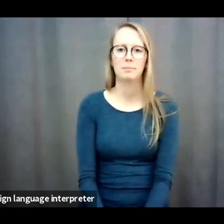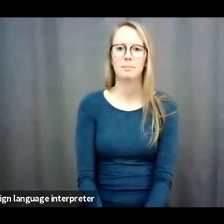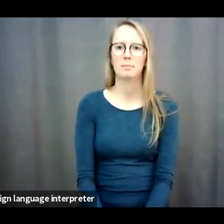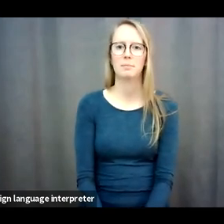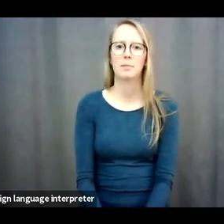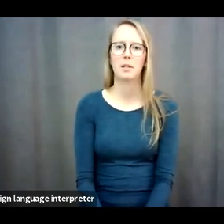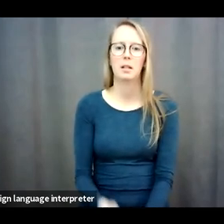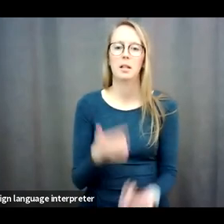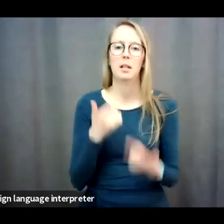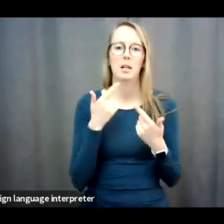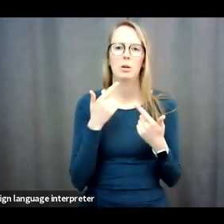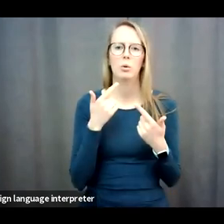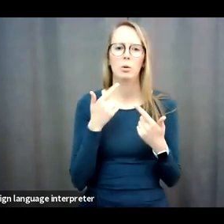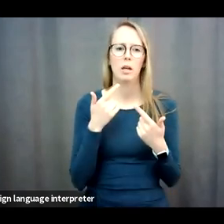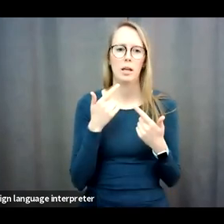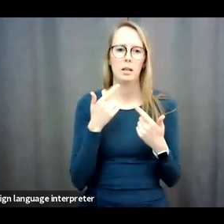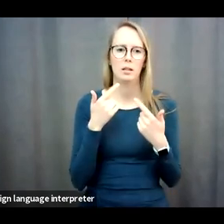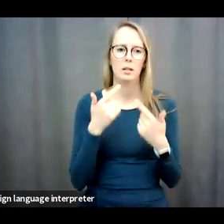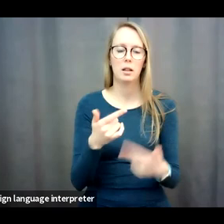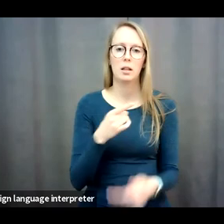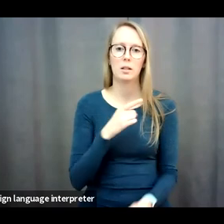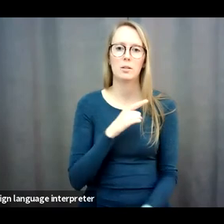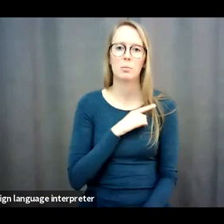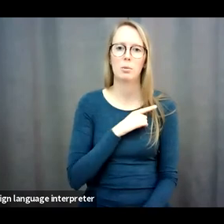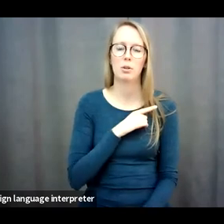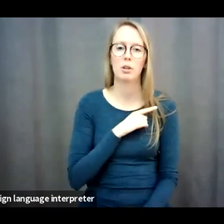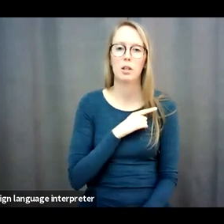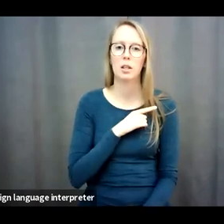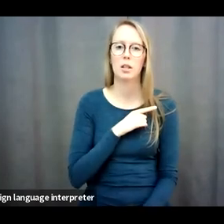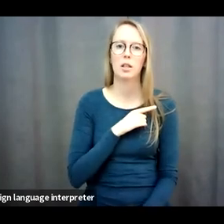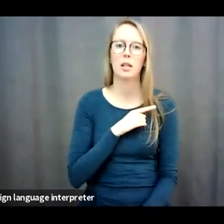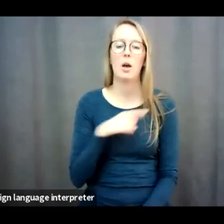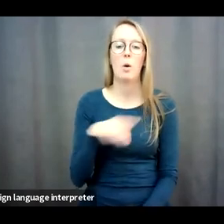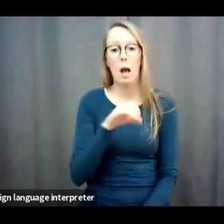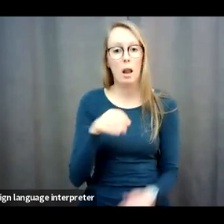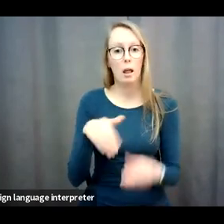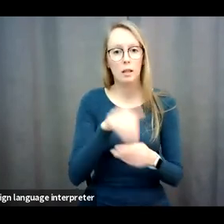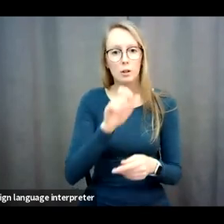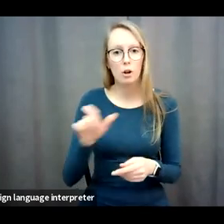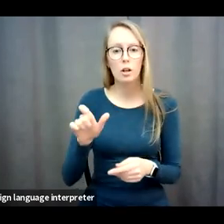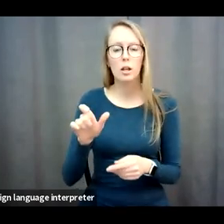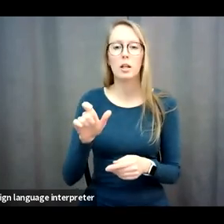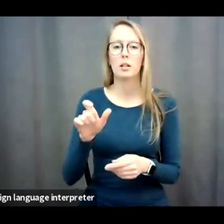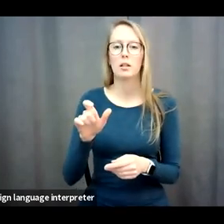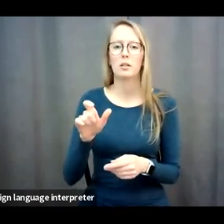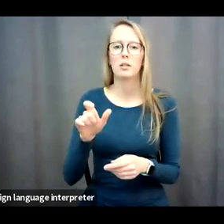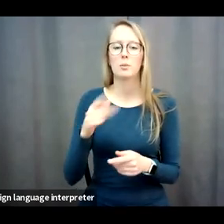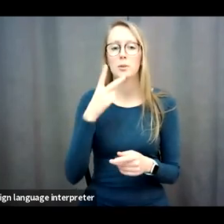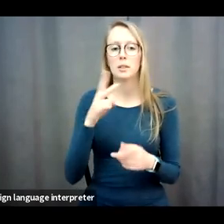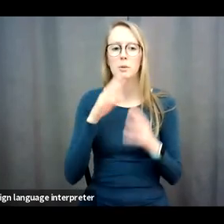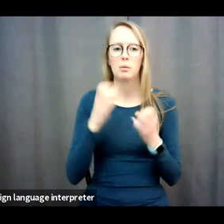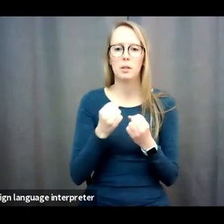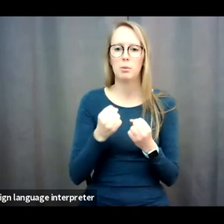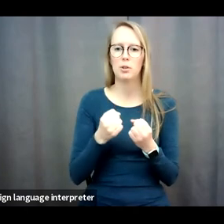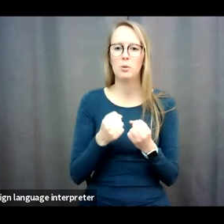Thank you very much, Charlotte, and everyone else who are participating and watching this webinar.